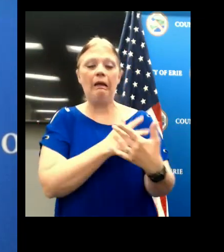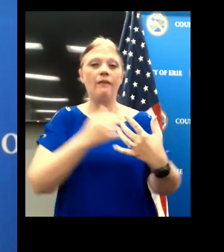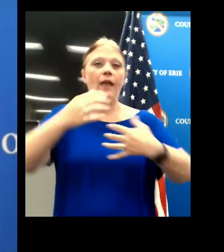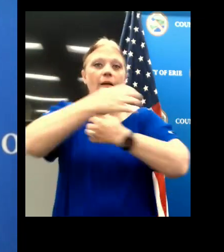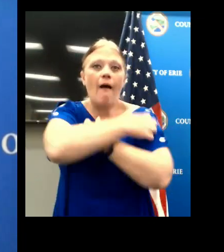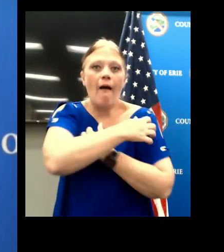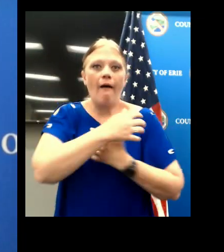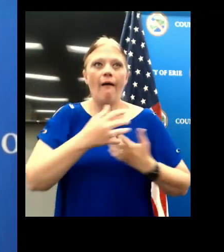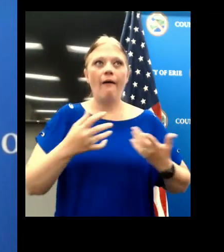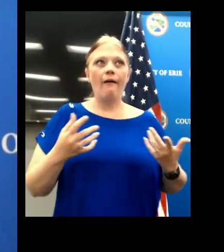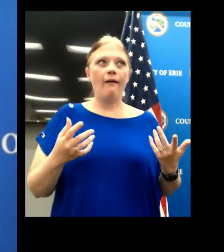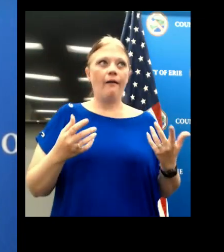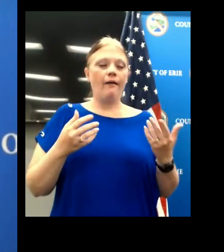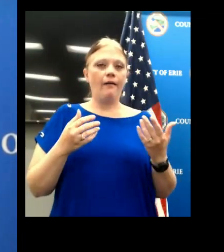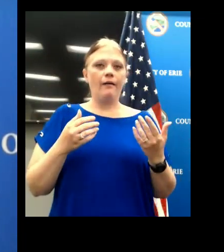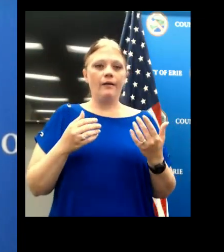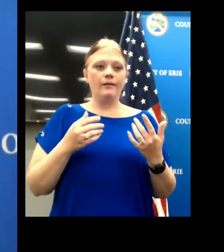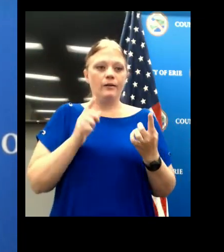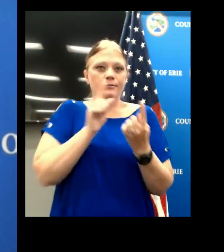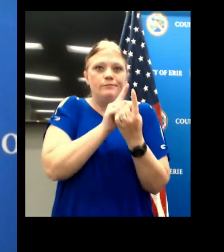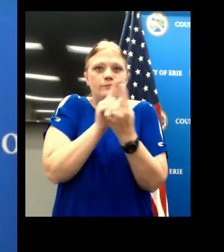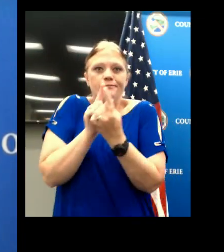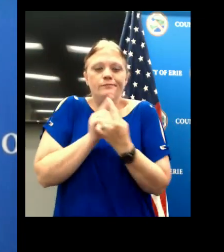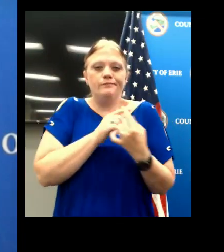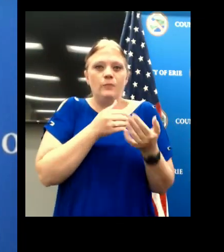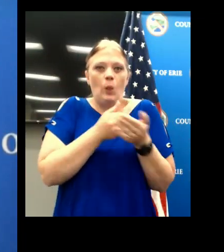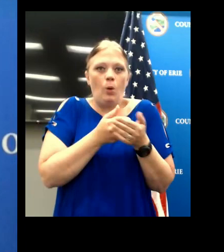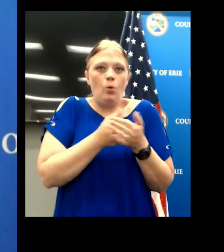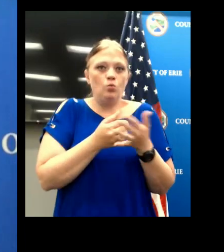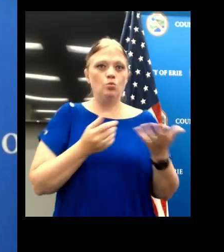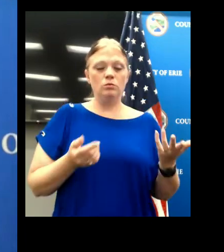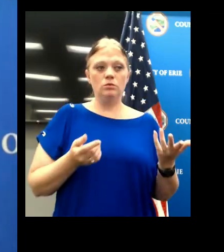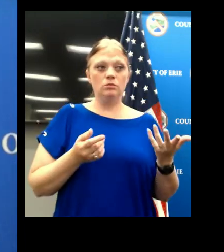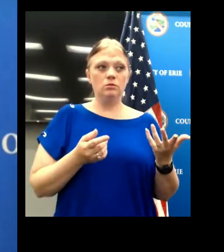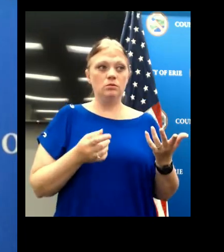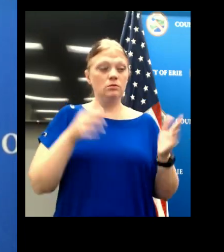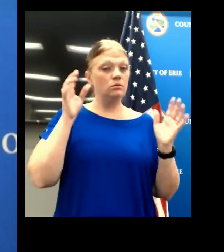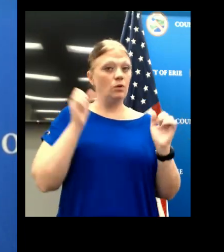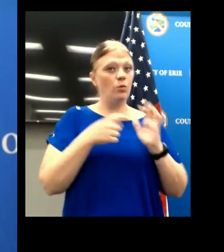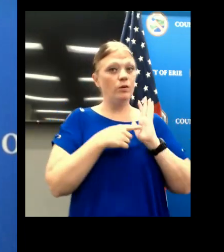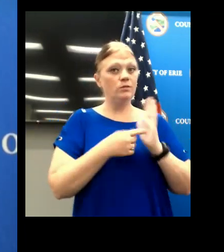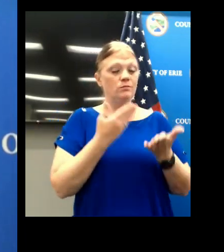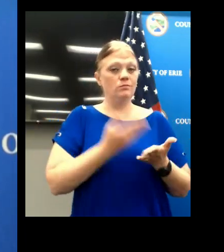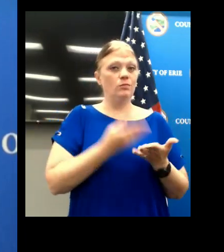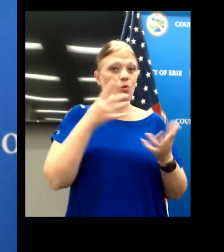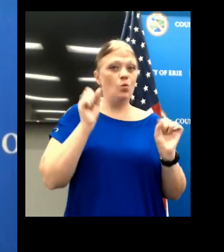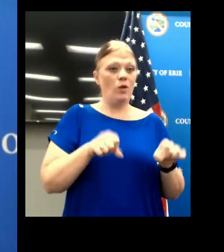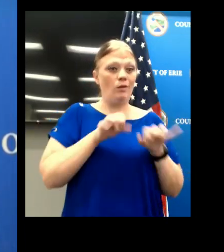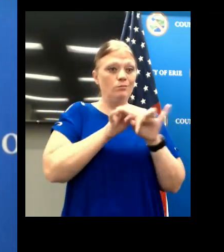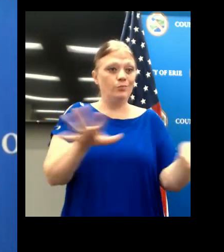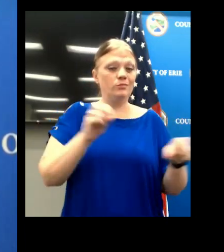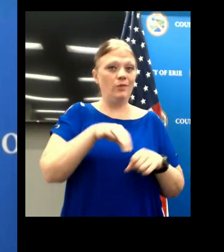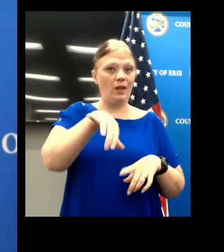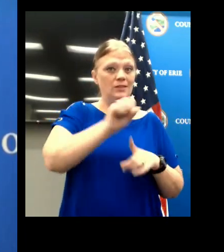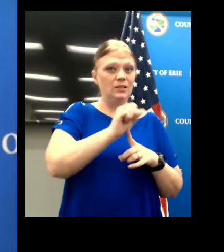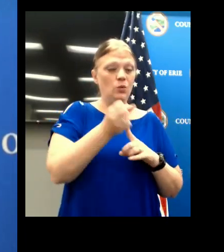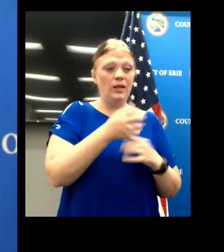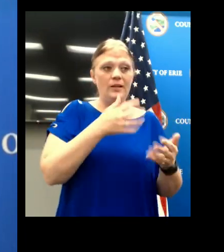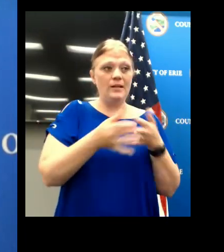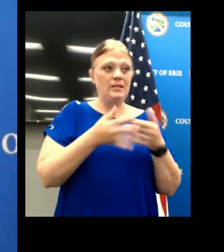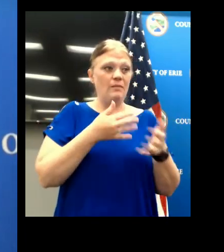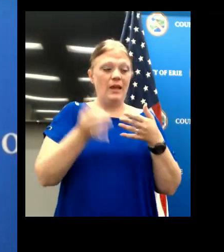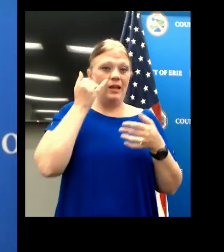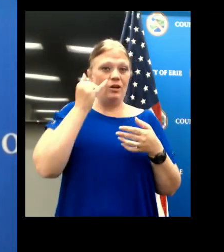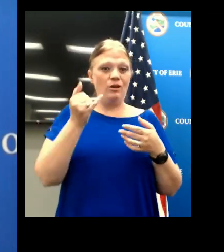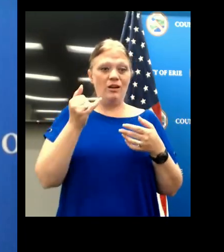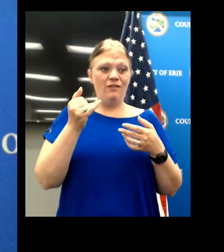hugging, in close contact, and that shows that you can have outbreaks from those circumstances. Regardless if you're in a place